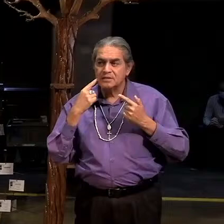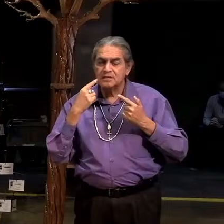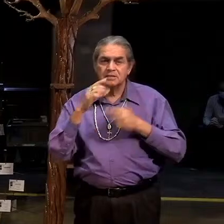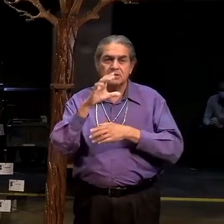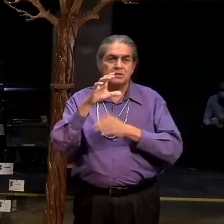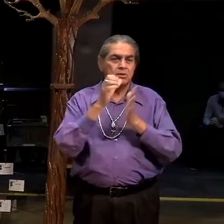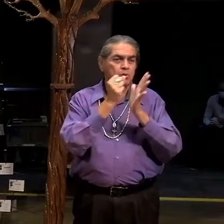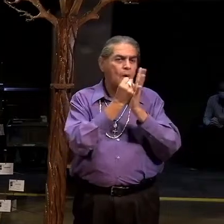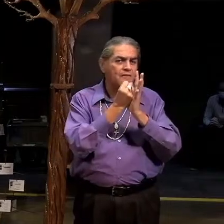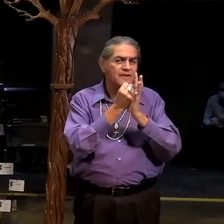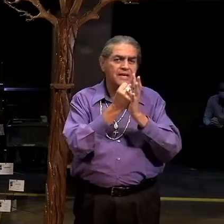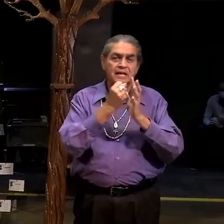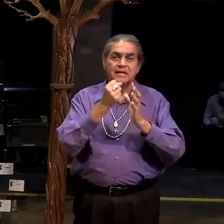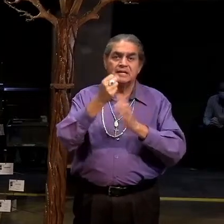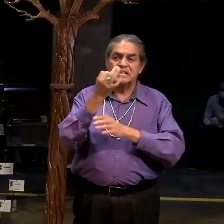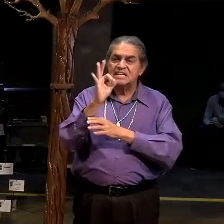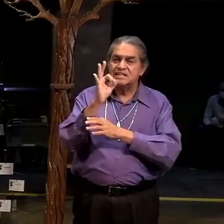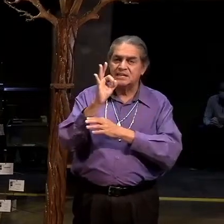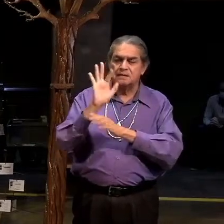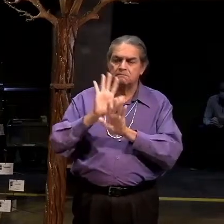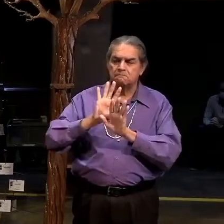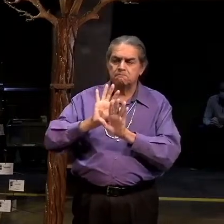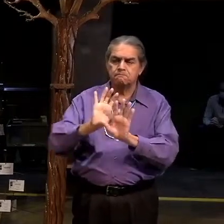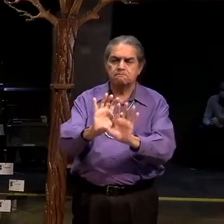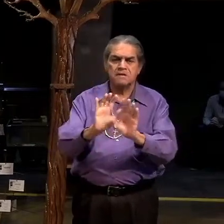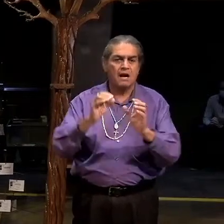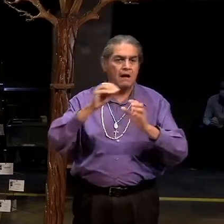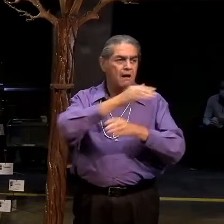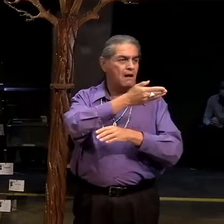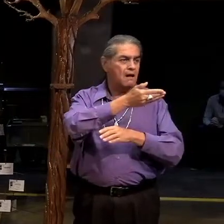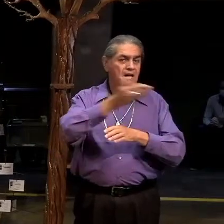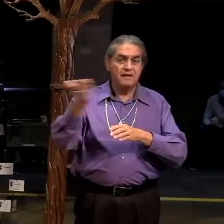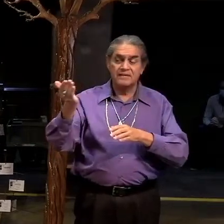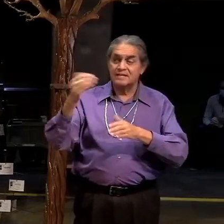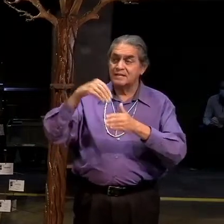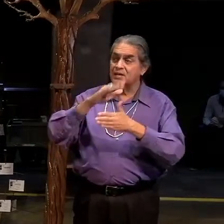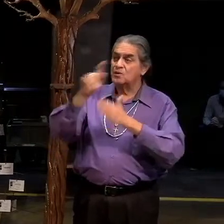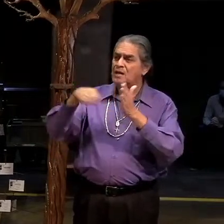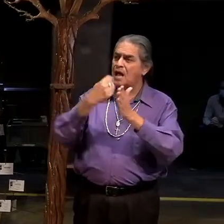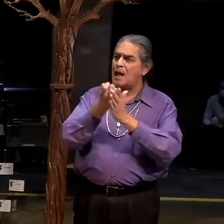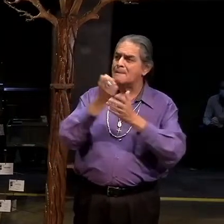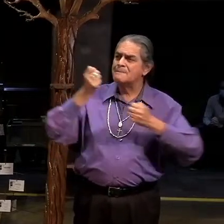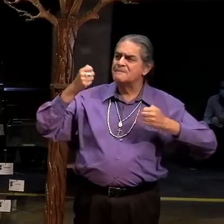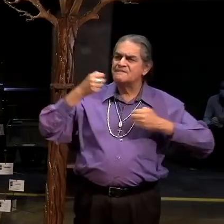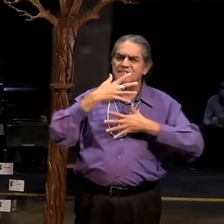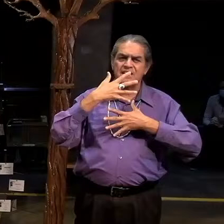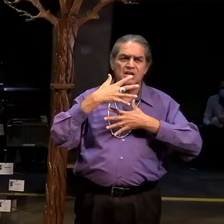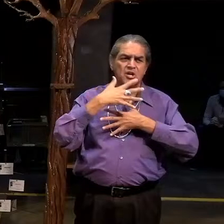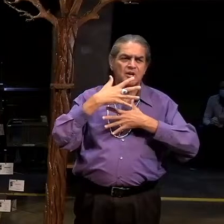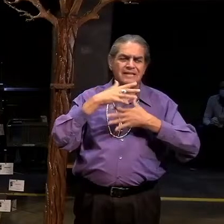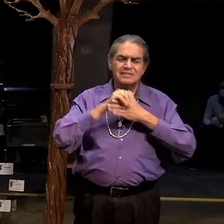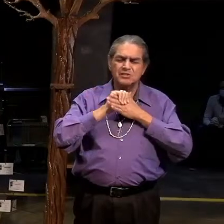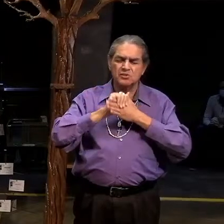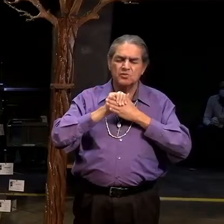COVID-19 has pushed all of us into a time of fear and stress.